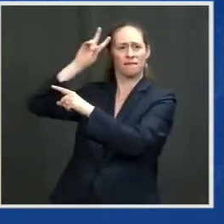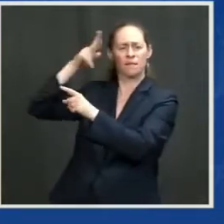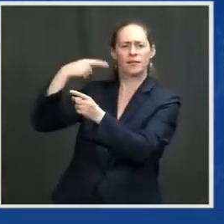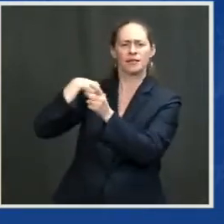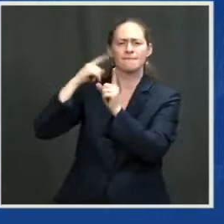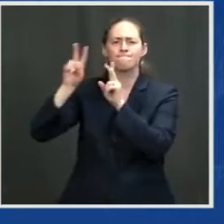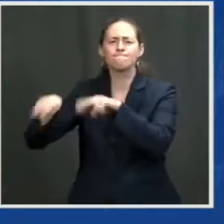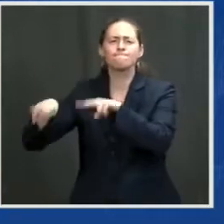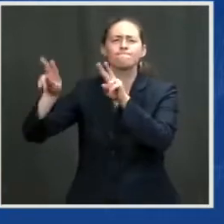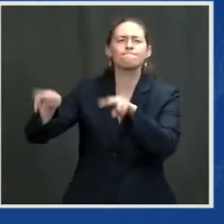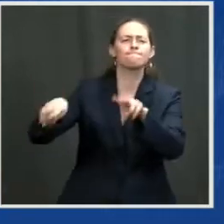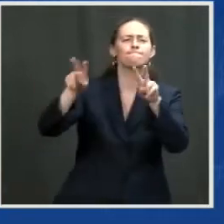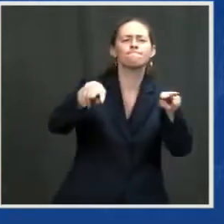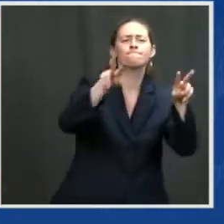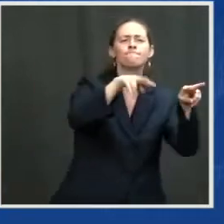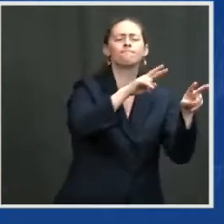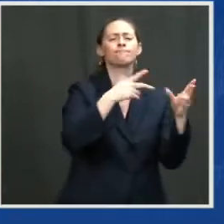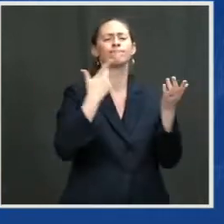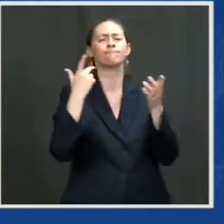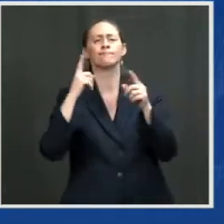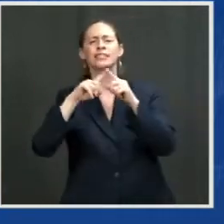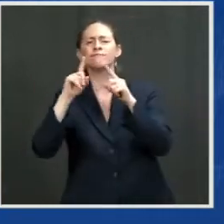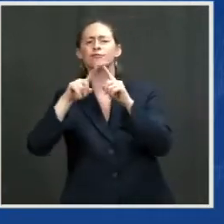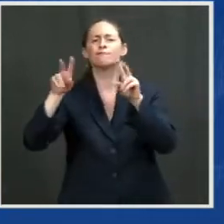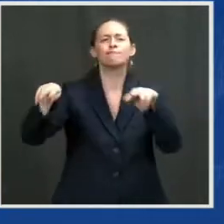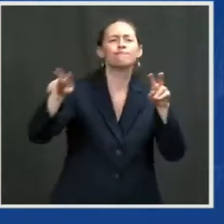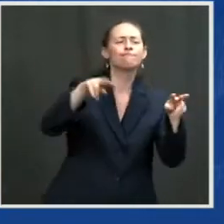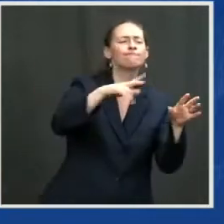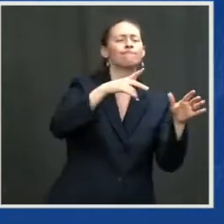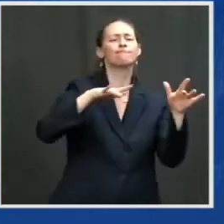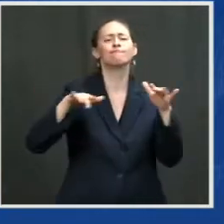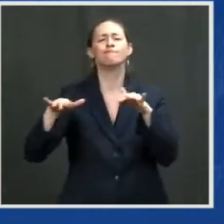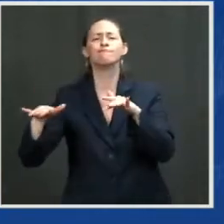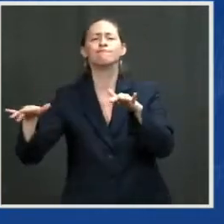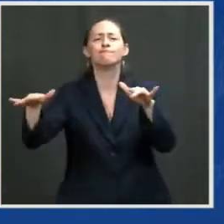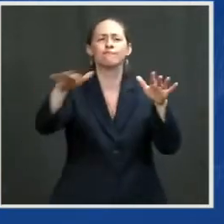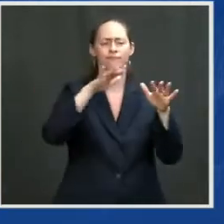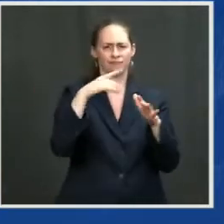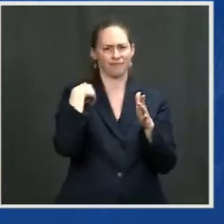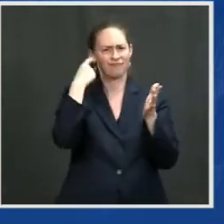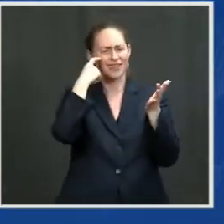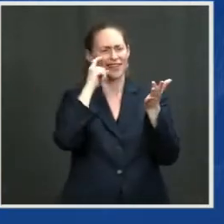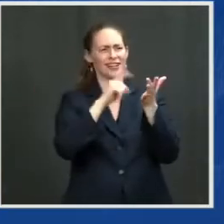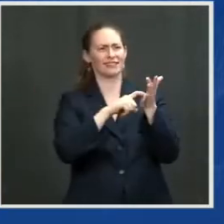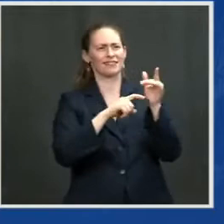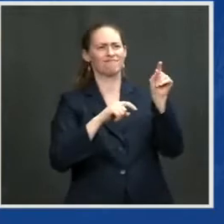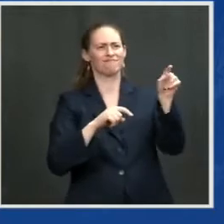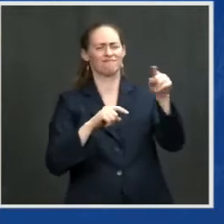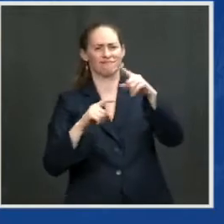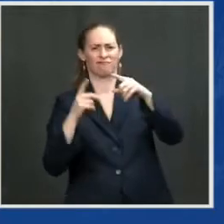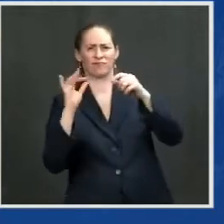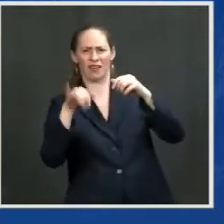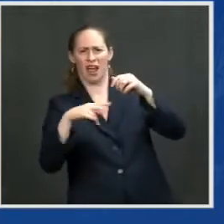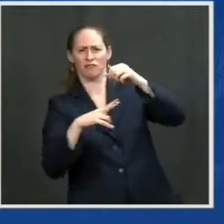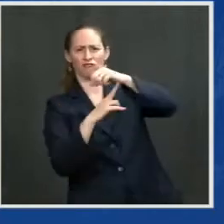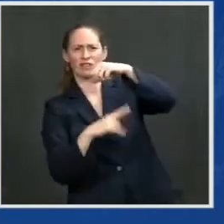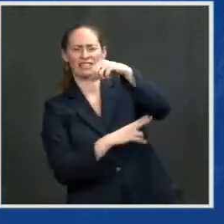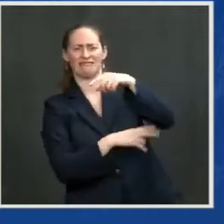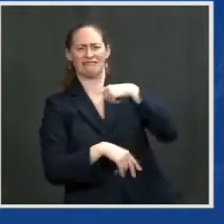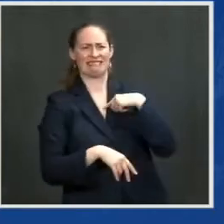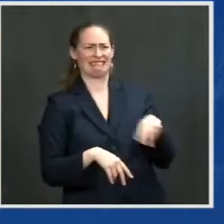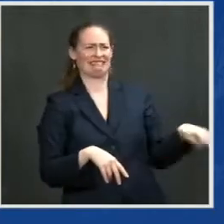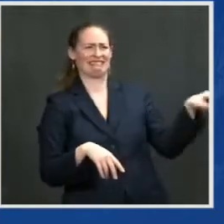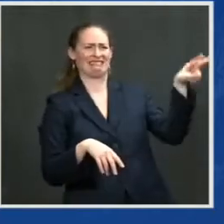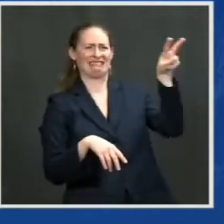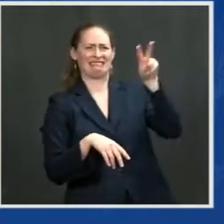say up in that way. And the bridge across it was deficient. But there was a fire station just in eyesight from